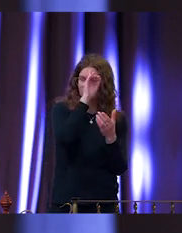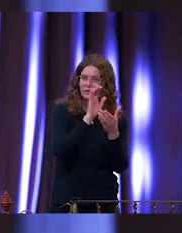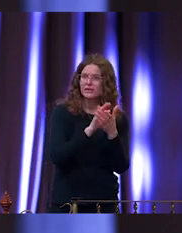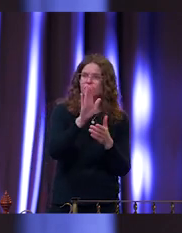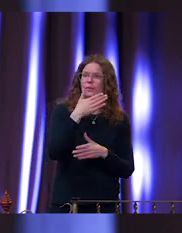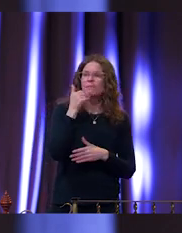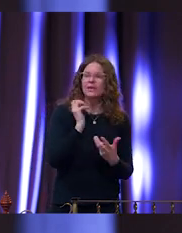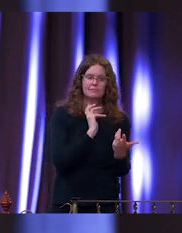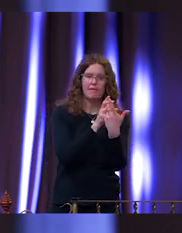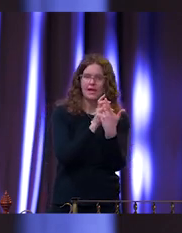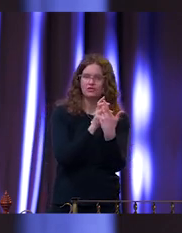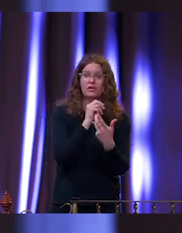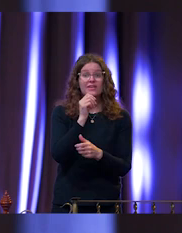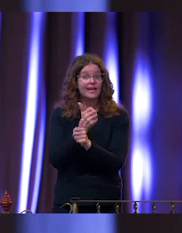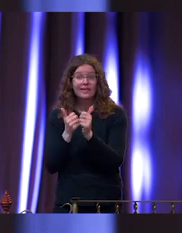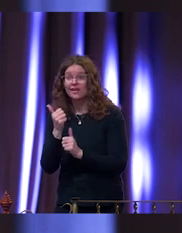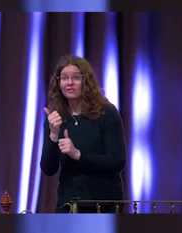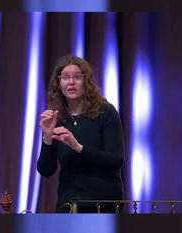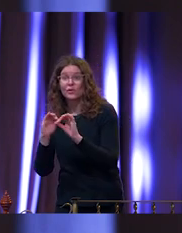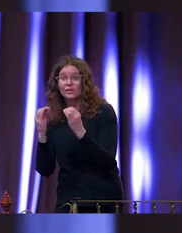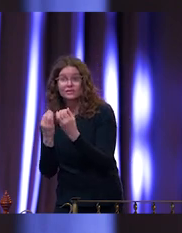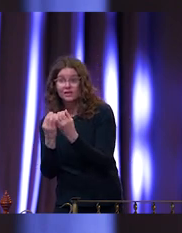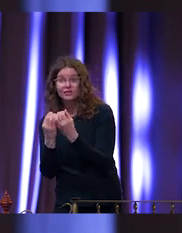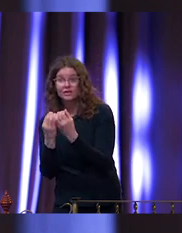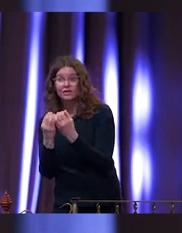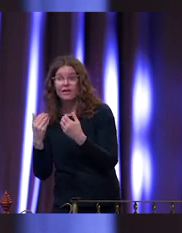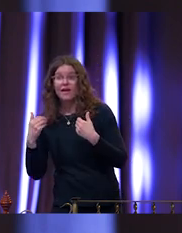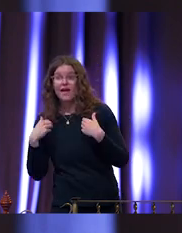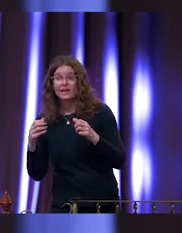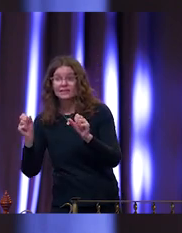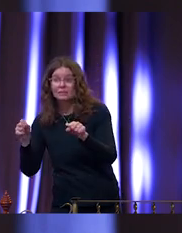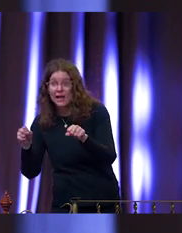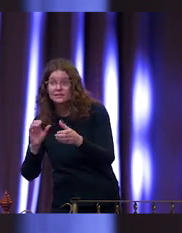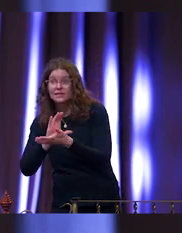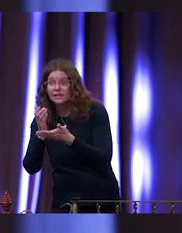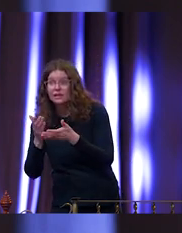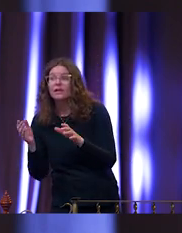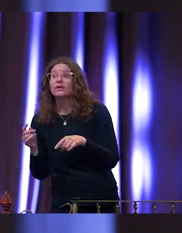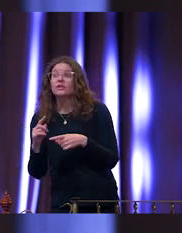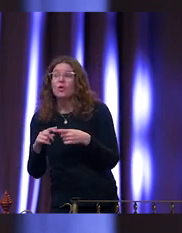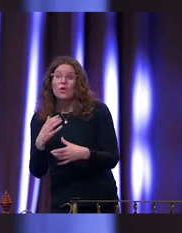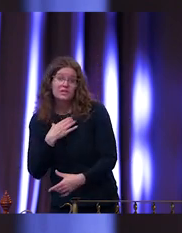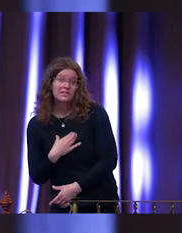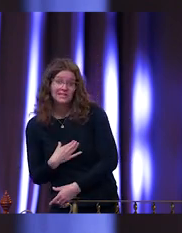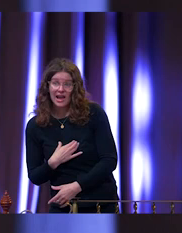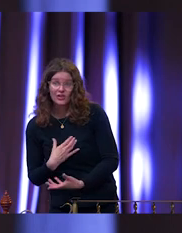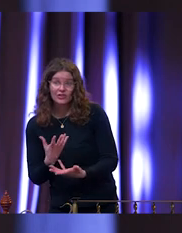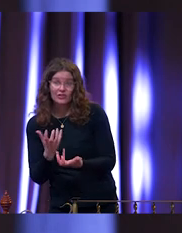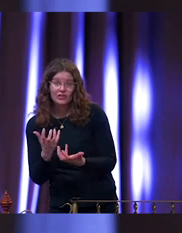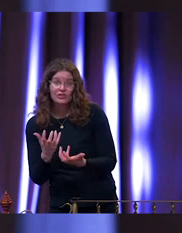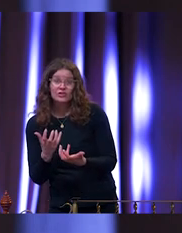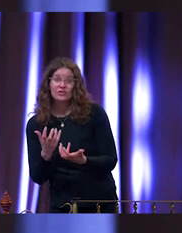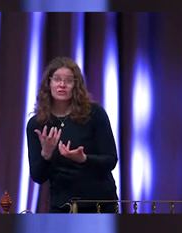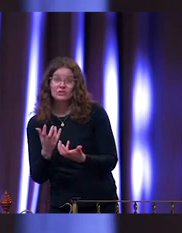for. Not every organization, you know, has the capacity or has the desire every time to commit to a